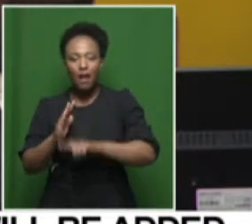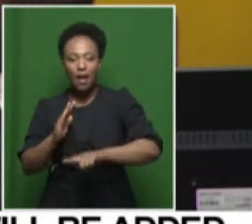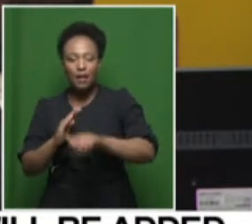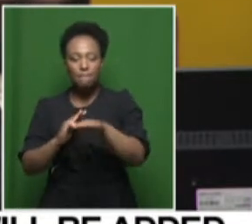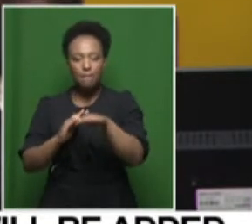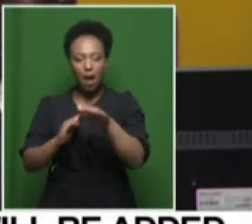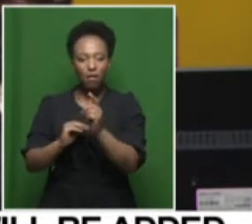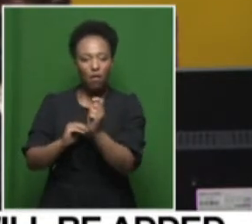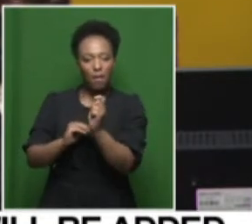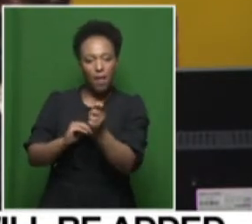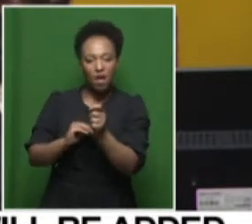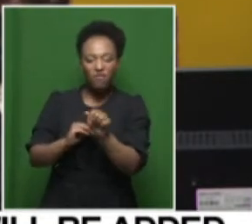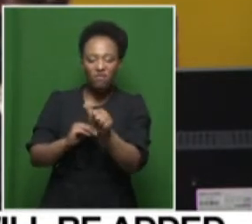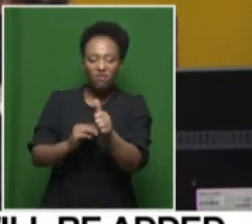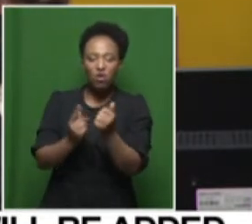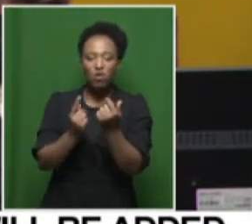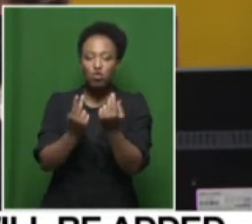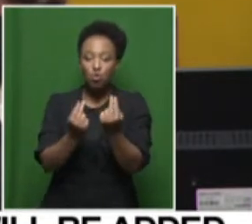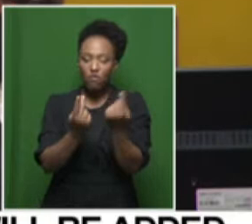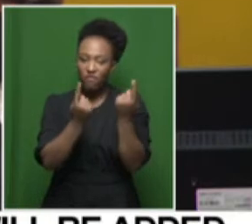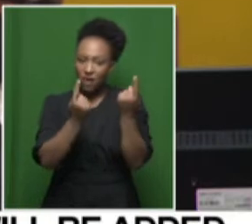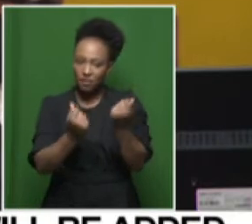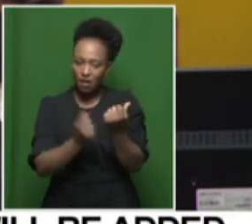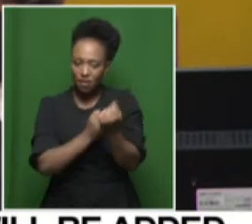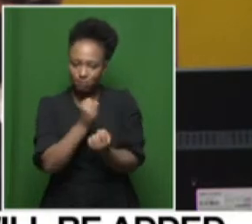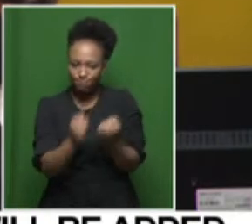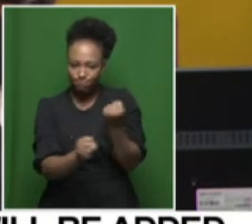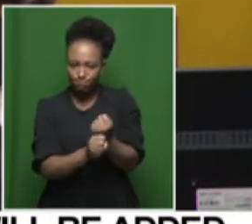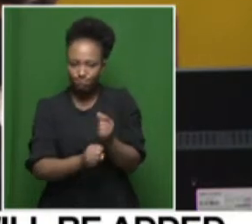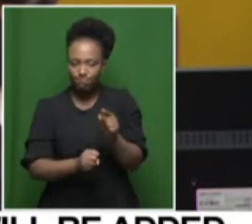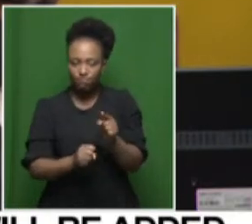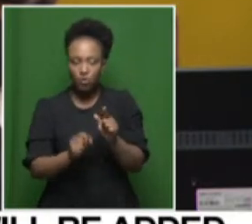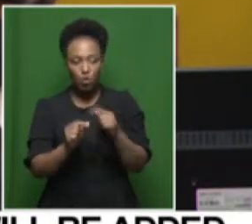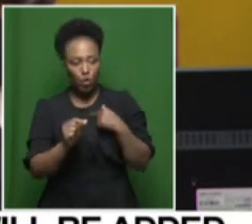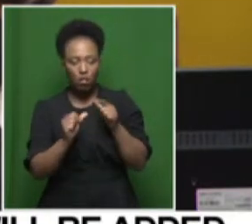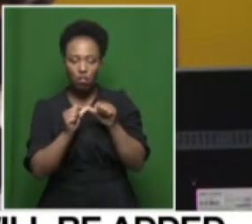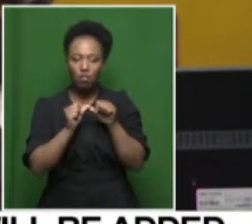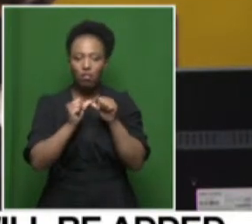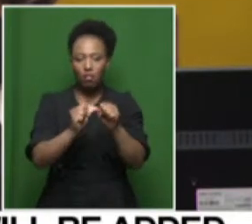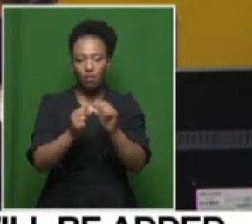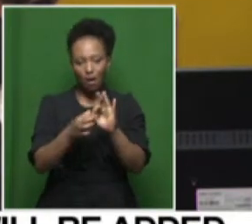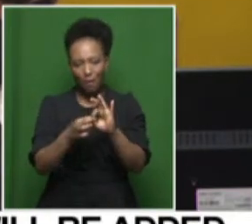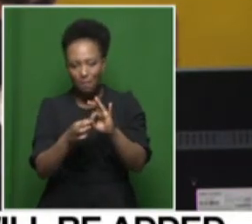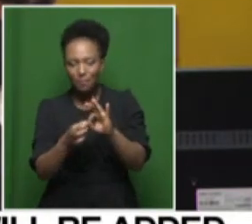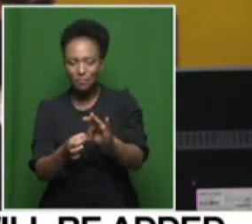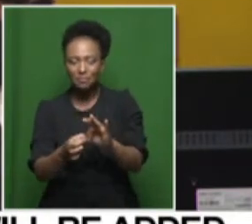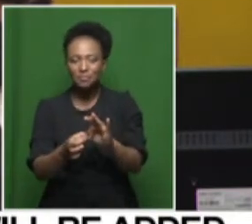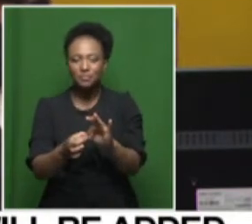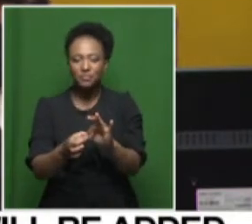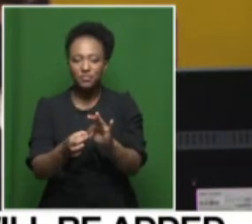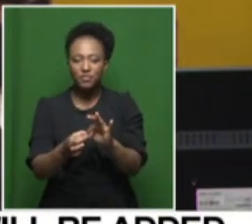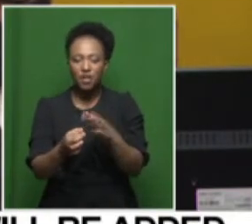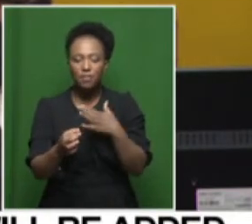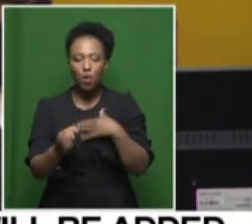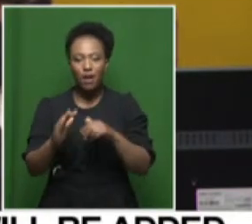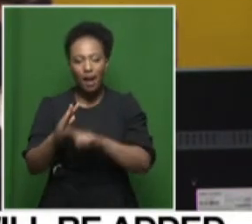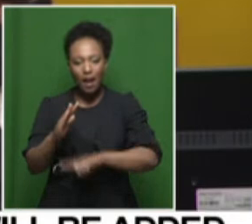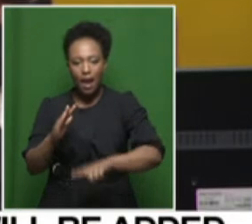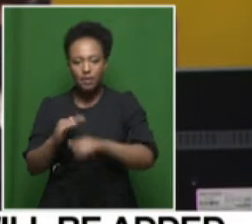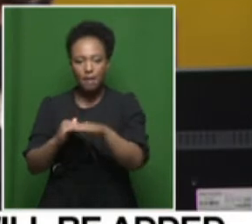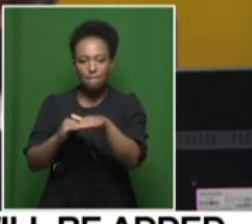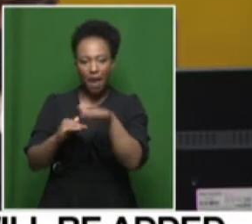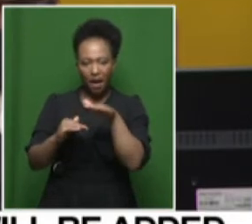be paid in the new financial year. We remain committed, if I may come back to the Land Bank